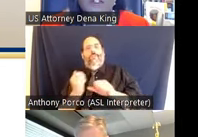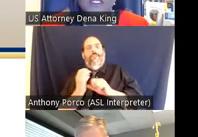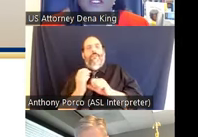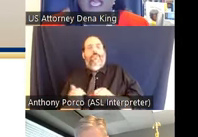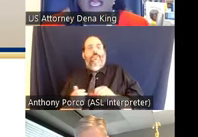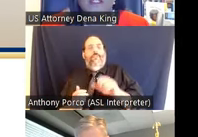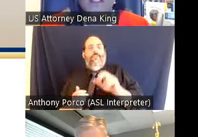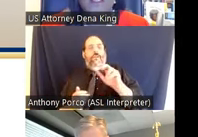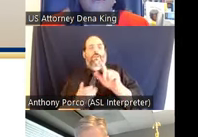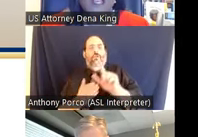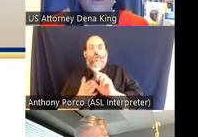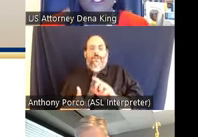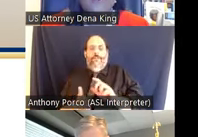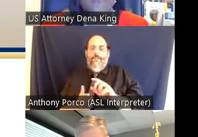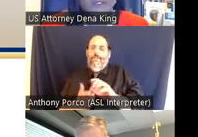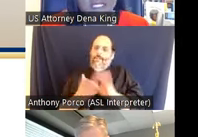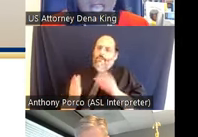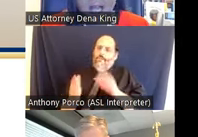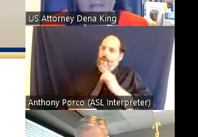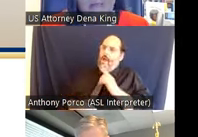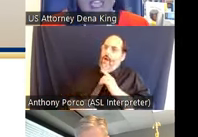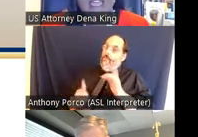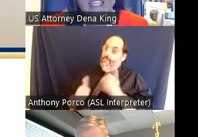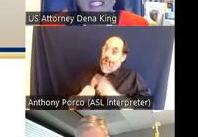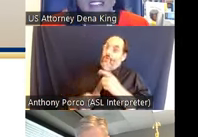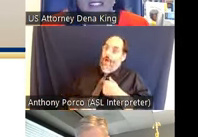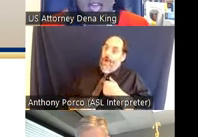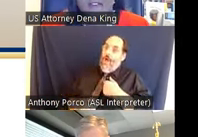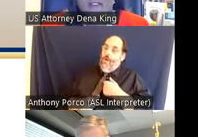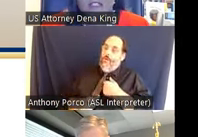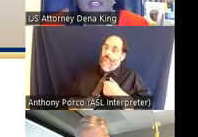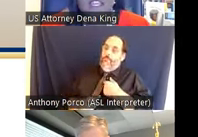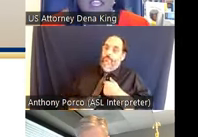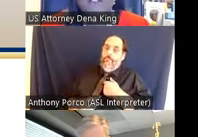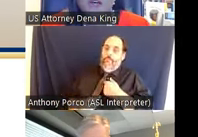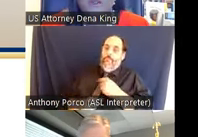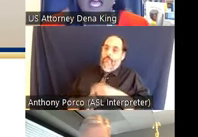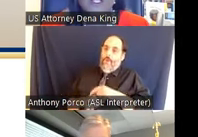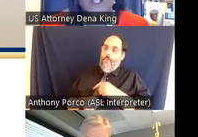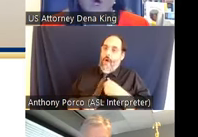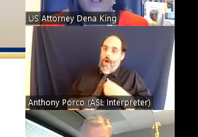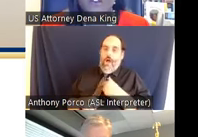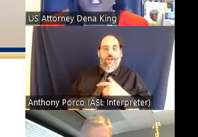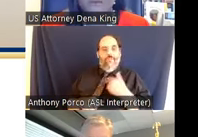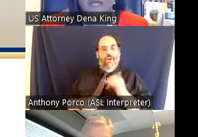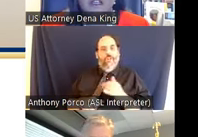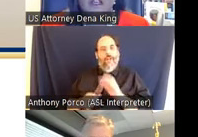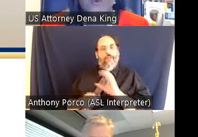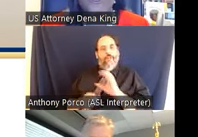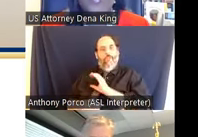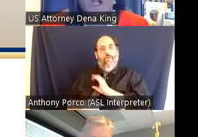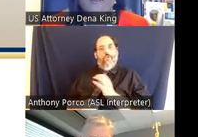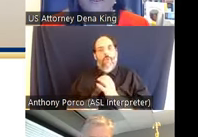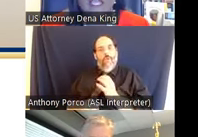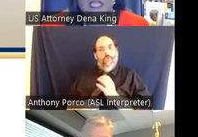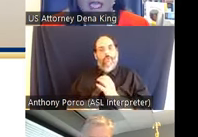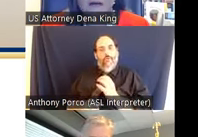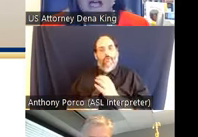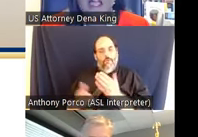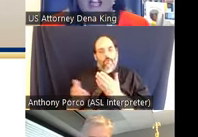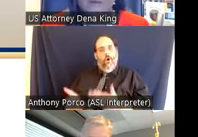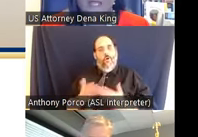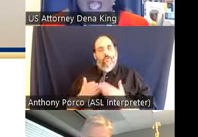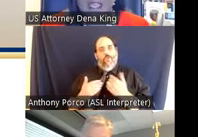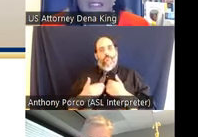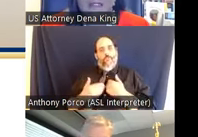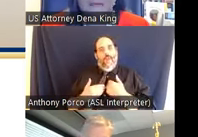The student said that the event was the first time in his life that he felt like law enforcement was offering him